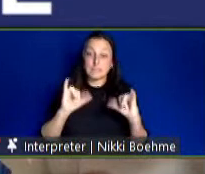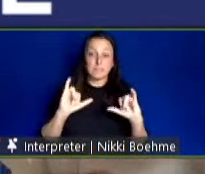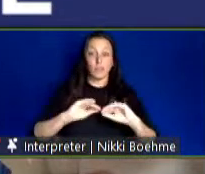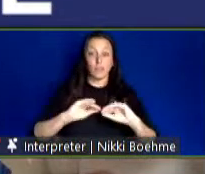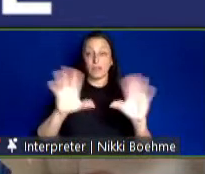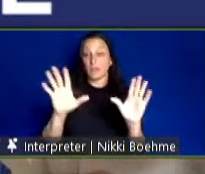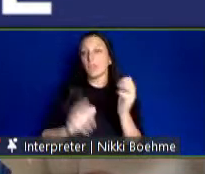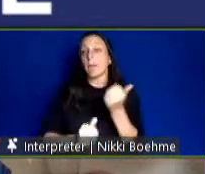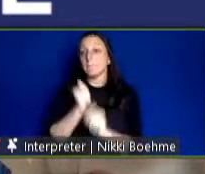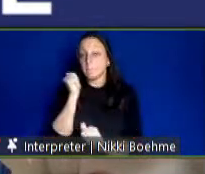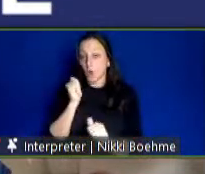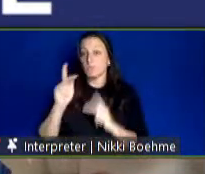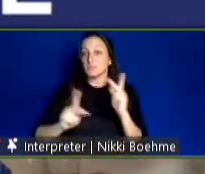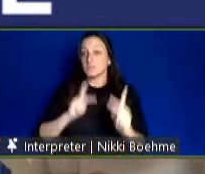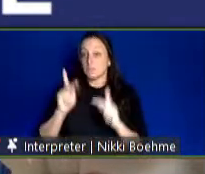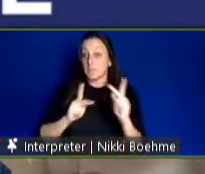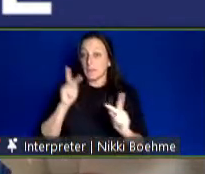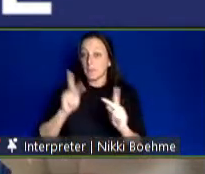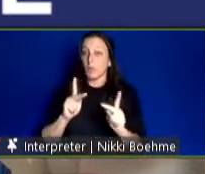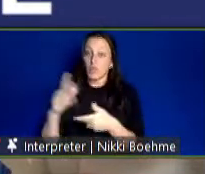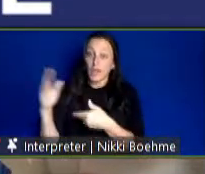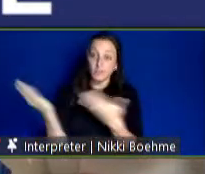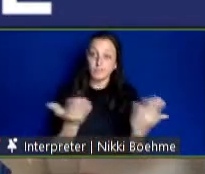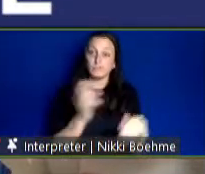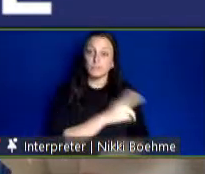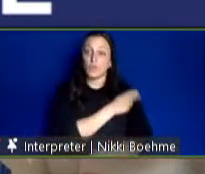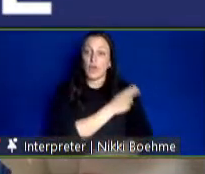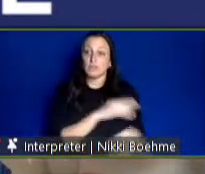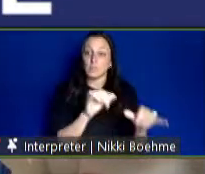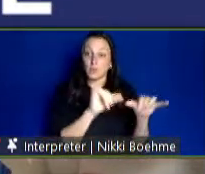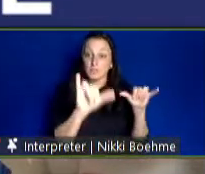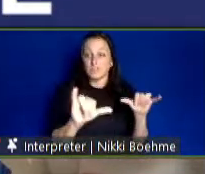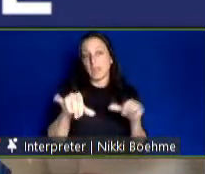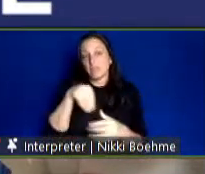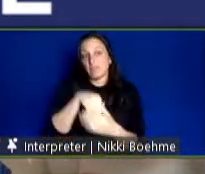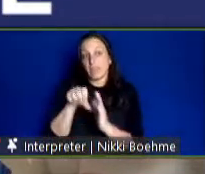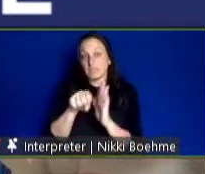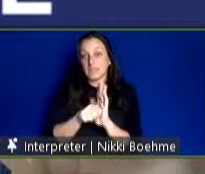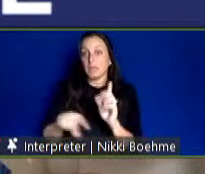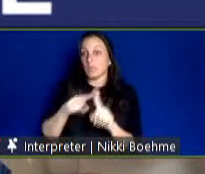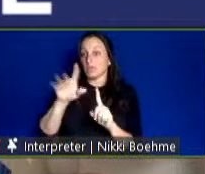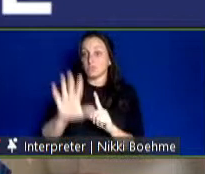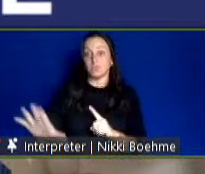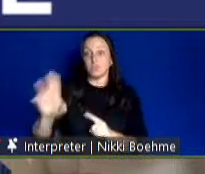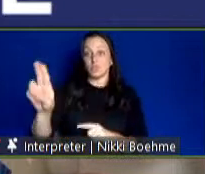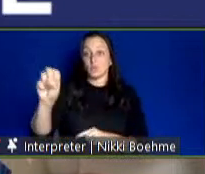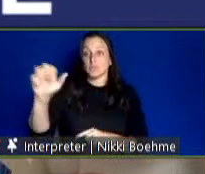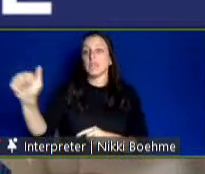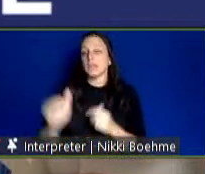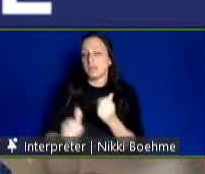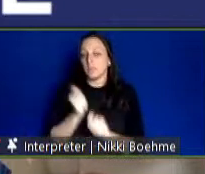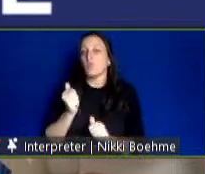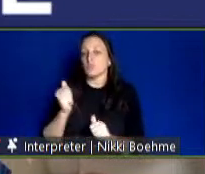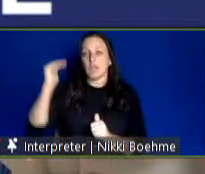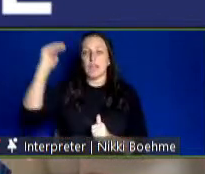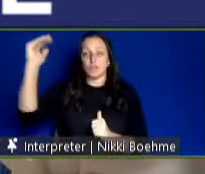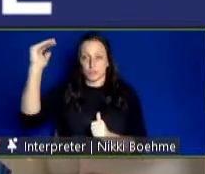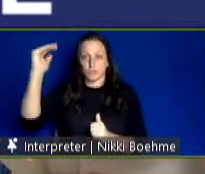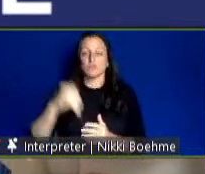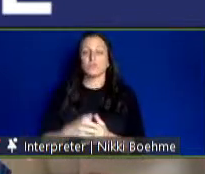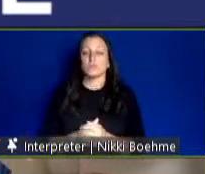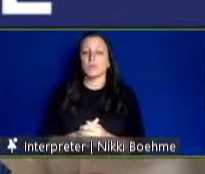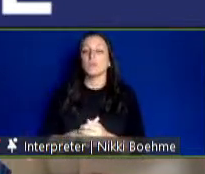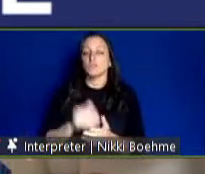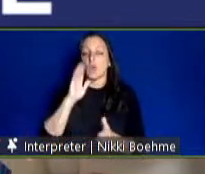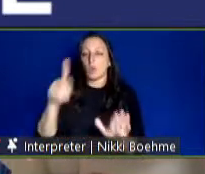the bulk of a burden of hospitalization in the state and across the country really does continue to be among the adult population. And as I'll show